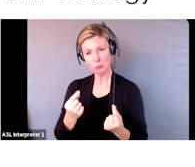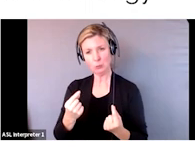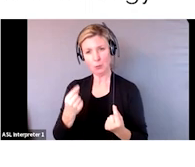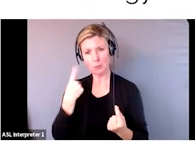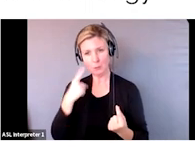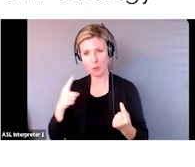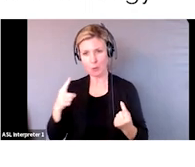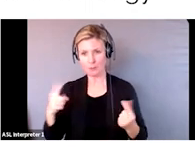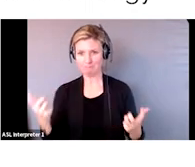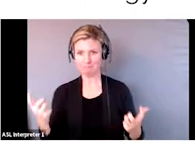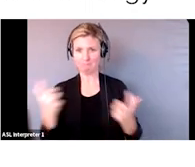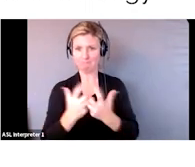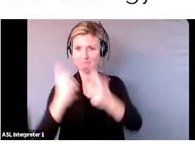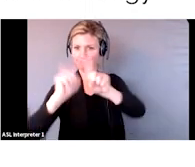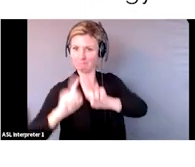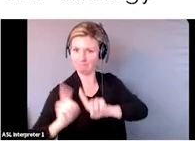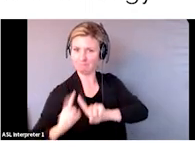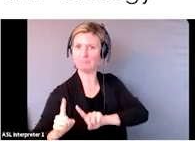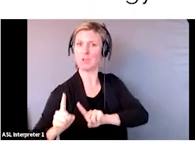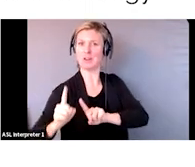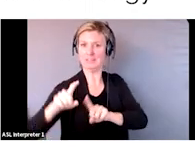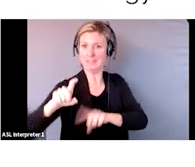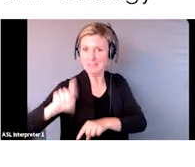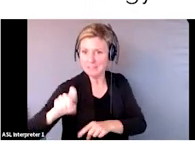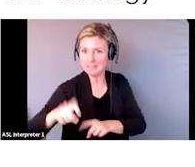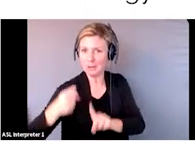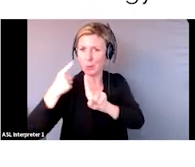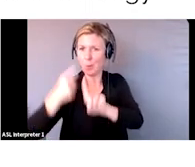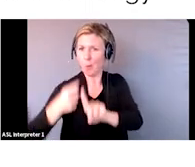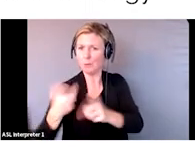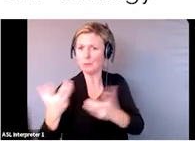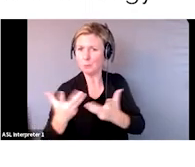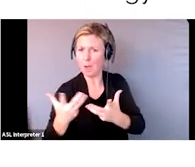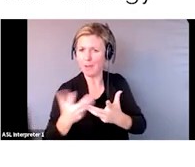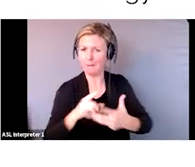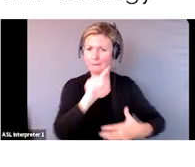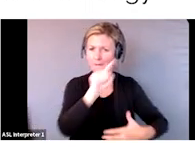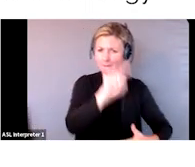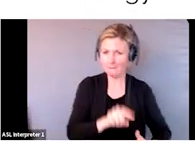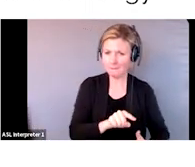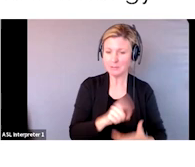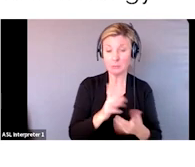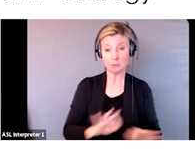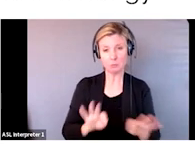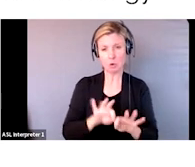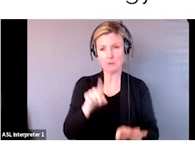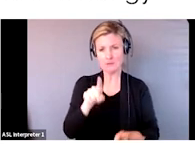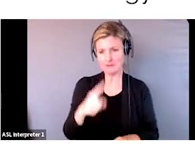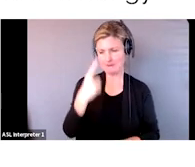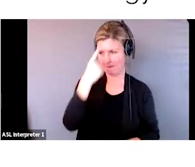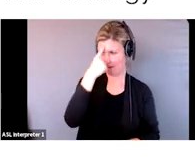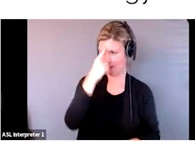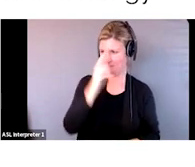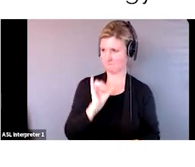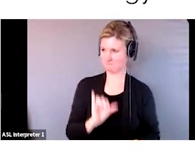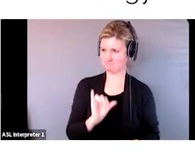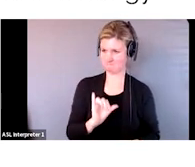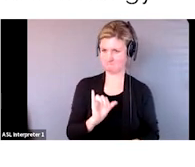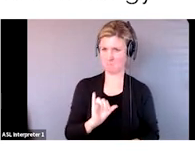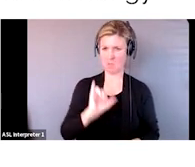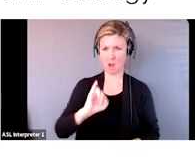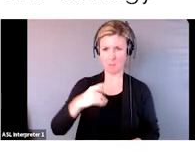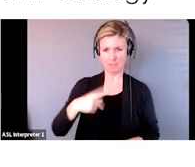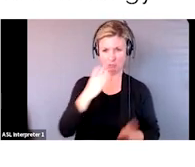goals? So ask yourself a whole bunch of questions. How does the IP strategy fit within your